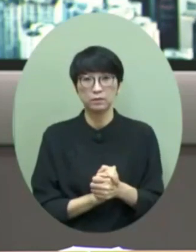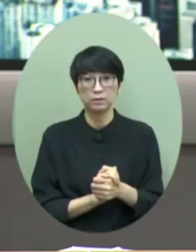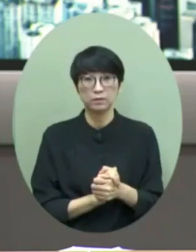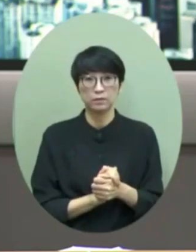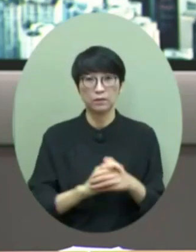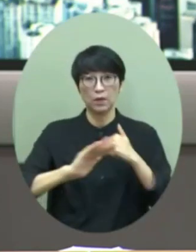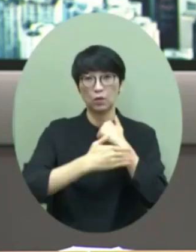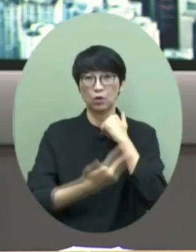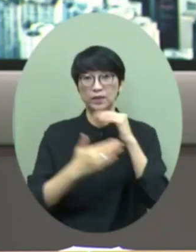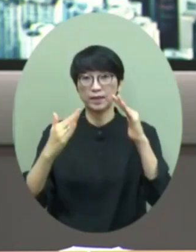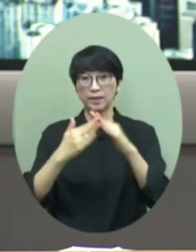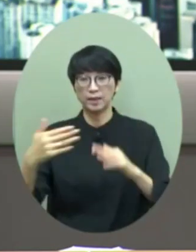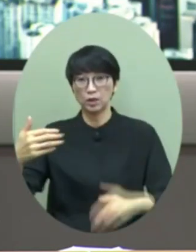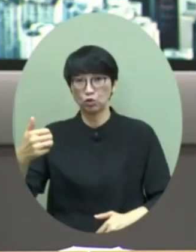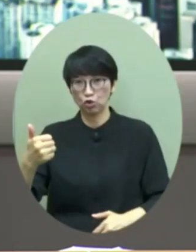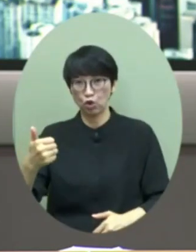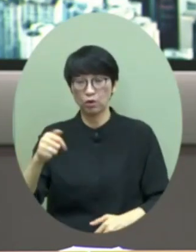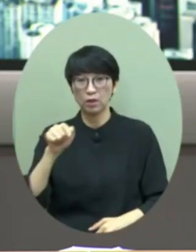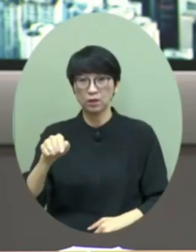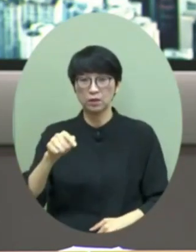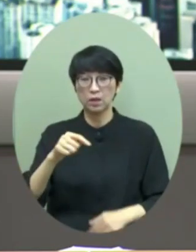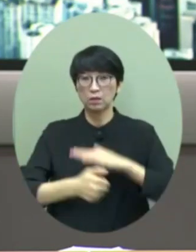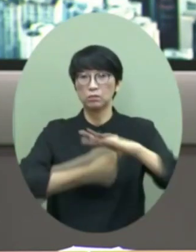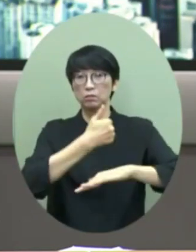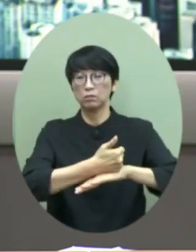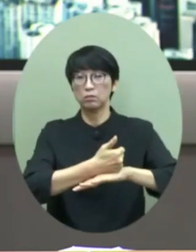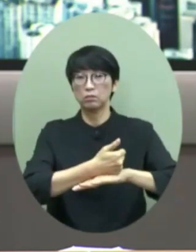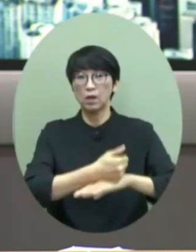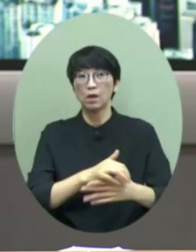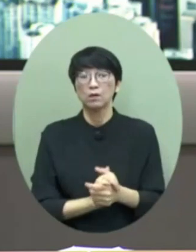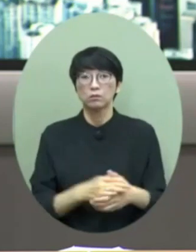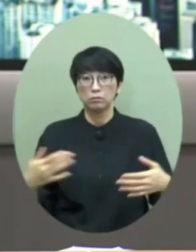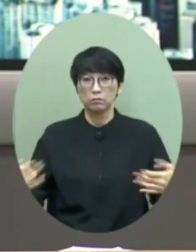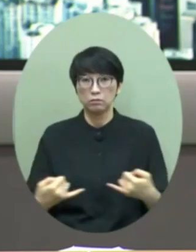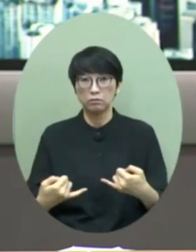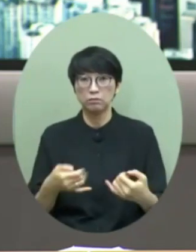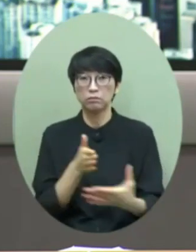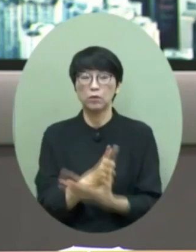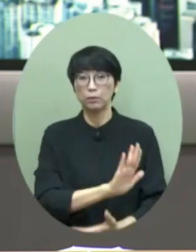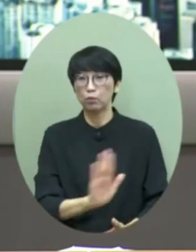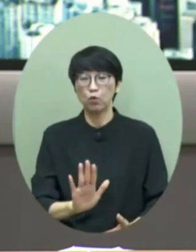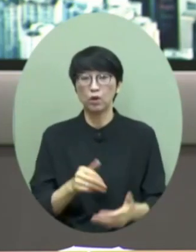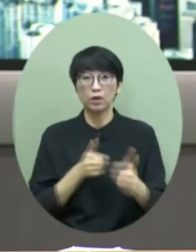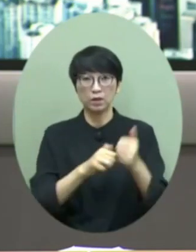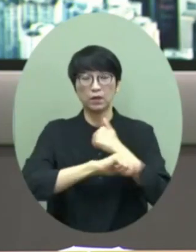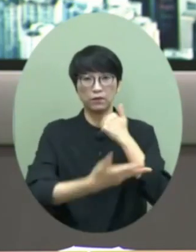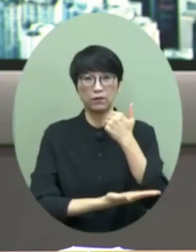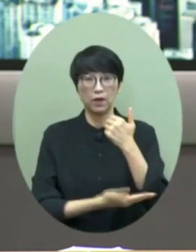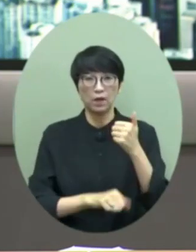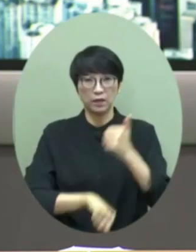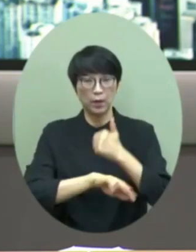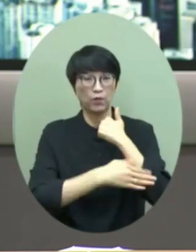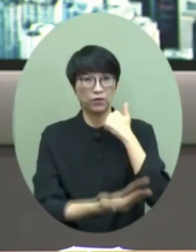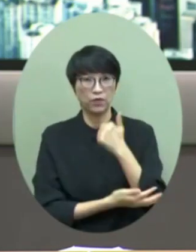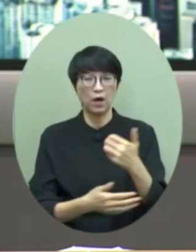63. What is important when one is to understand the independence of prosecutorial decisions is that